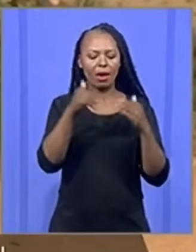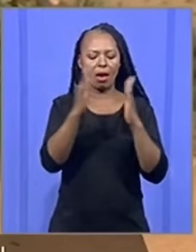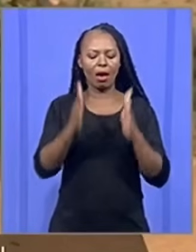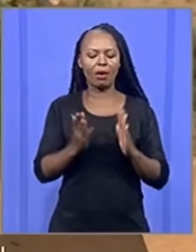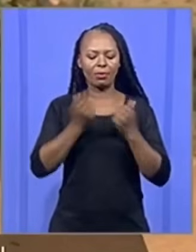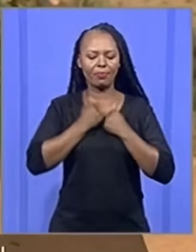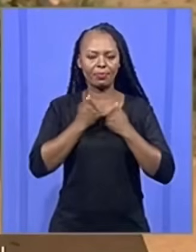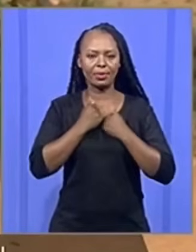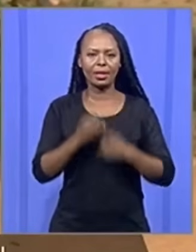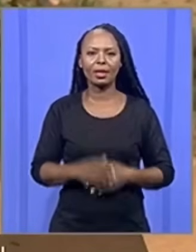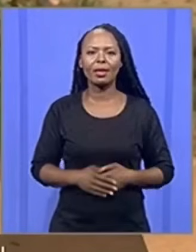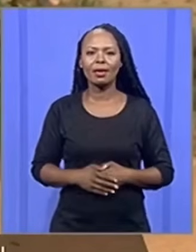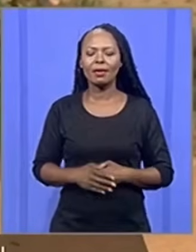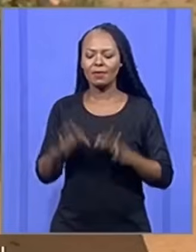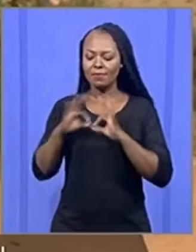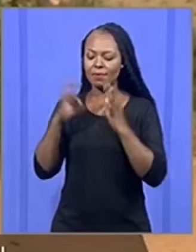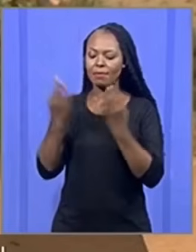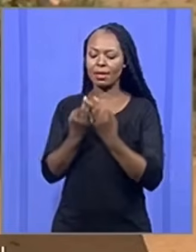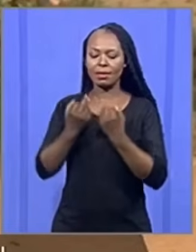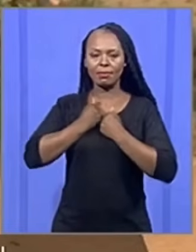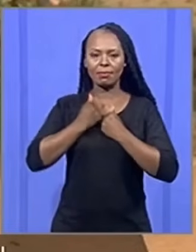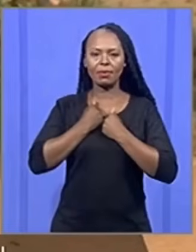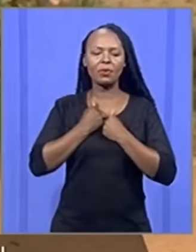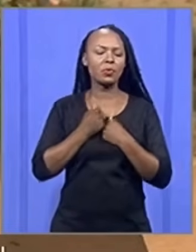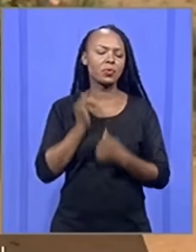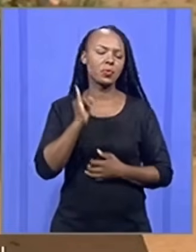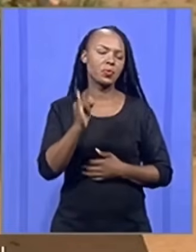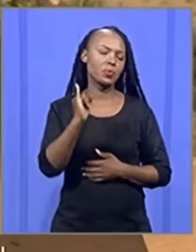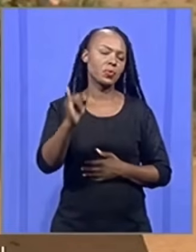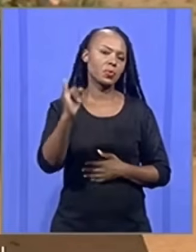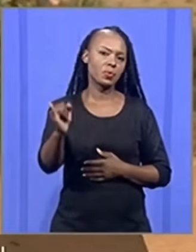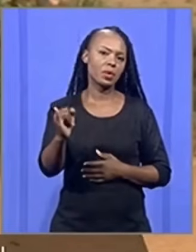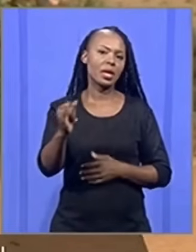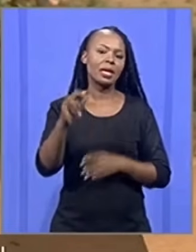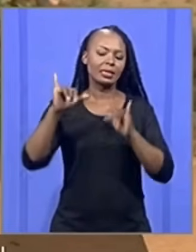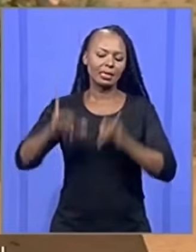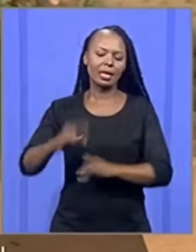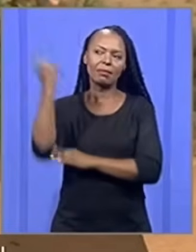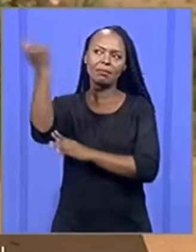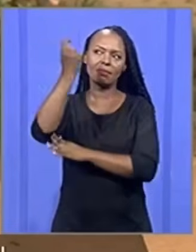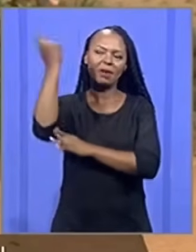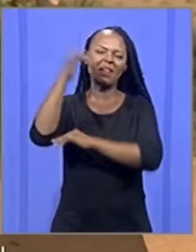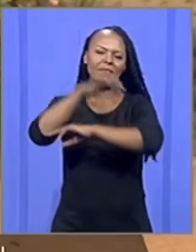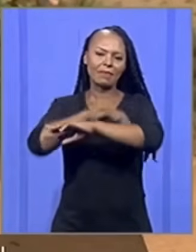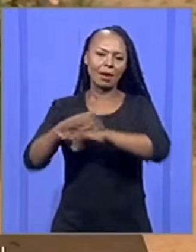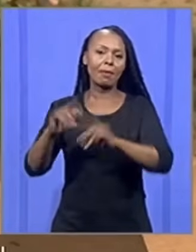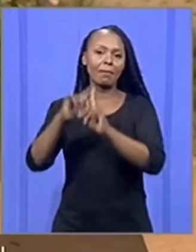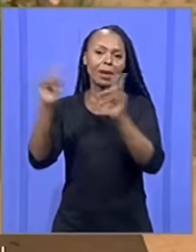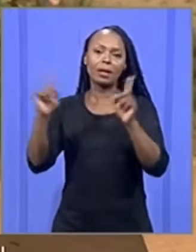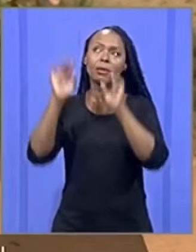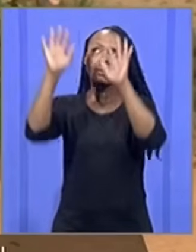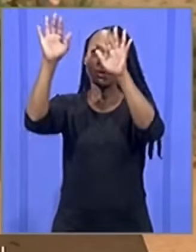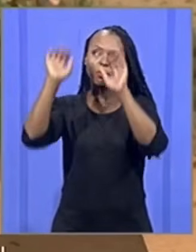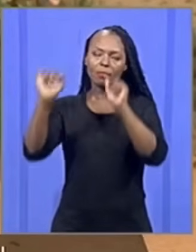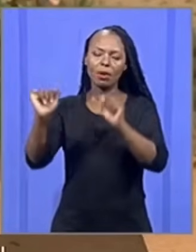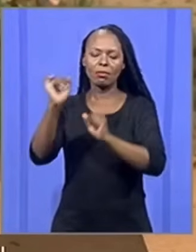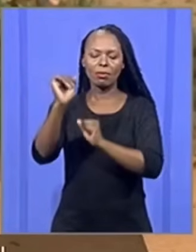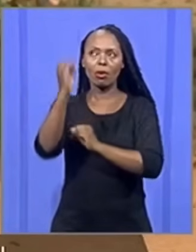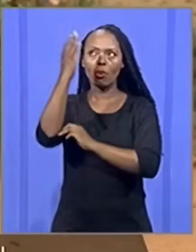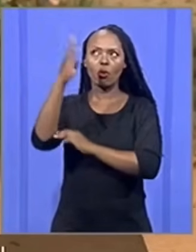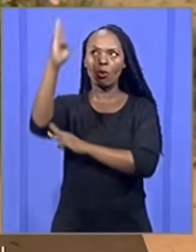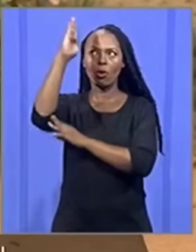Seemo mo lapeng ga se sentle. Re nna mo polasing fela Modimo o re segofaditse thata. Re a leboga.